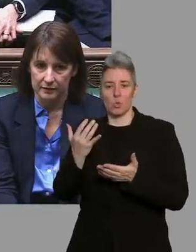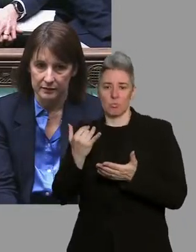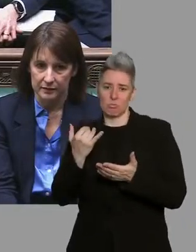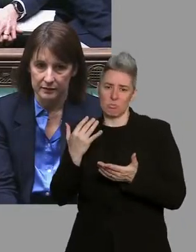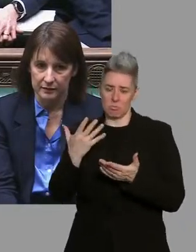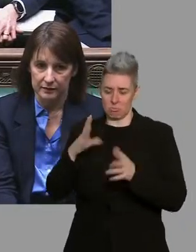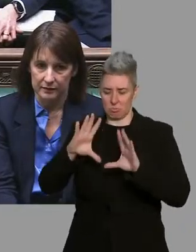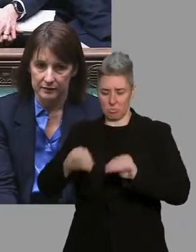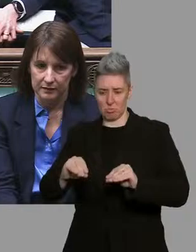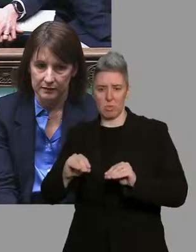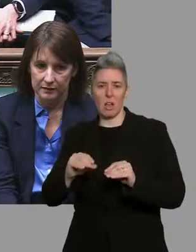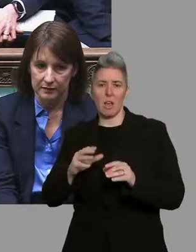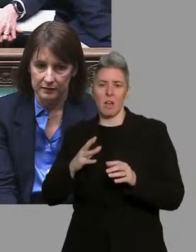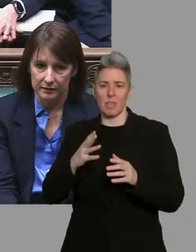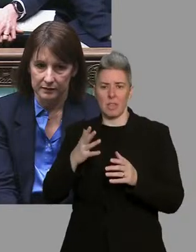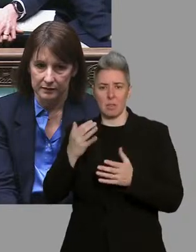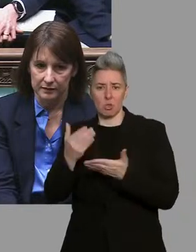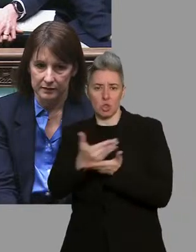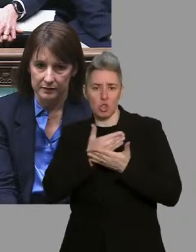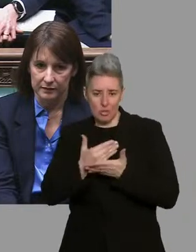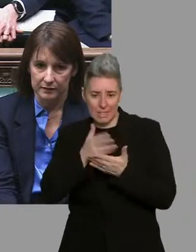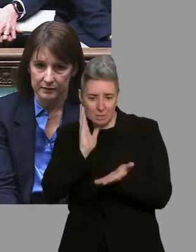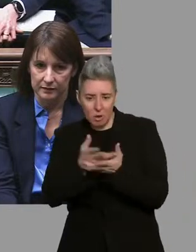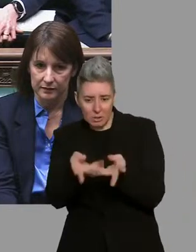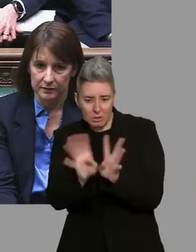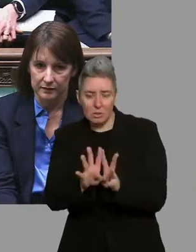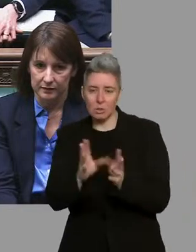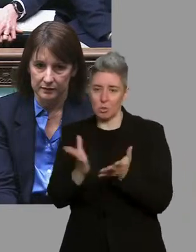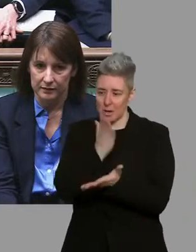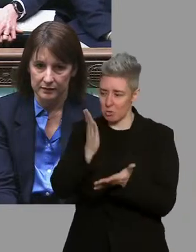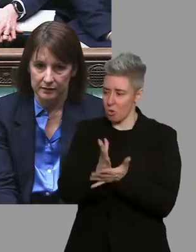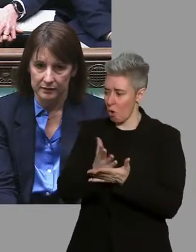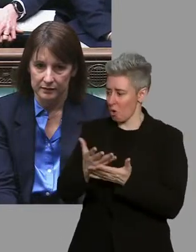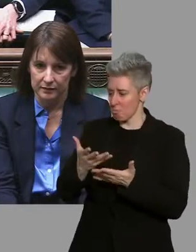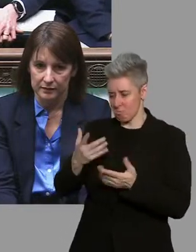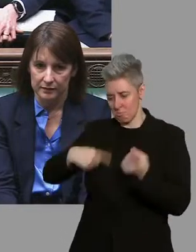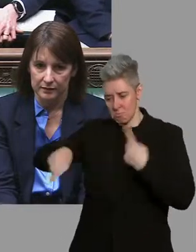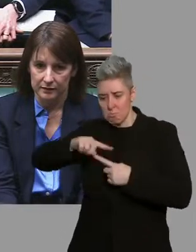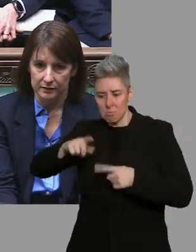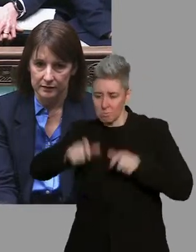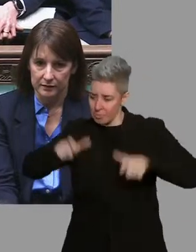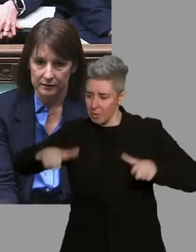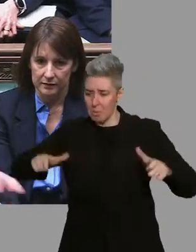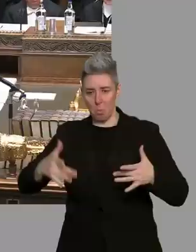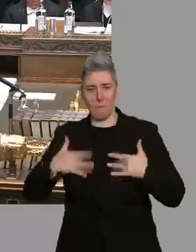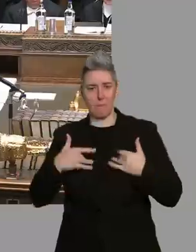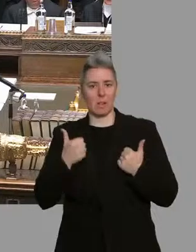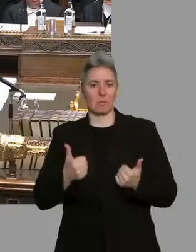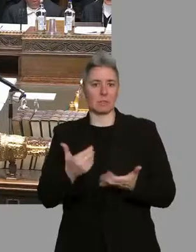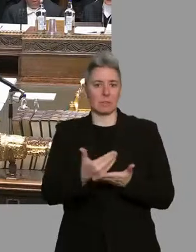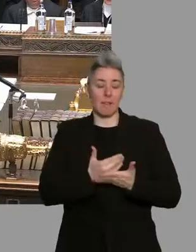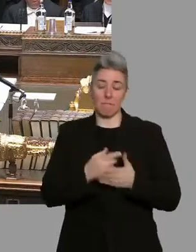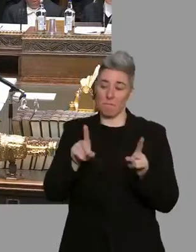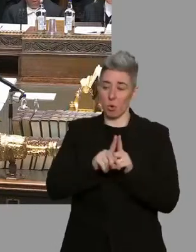Centre, and providing at least £2.2 million to continue the funding lessons from Auschwitz.